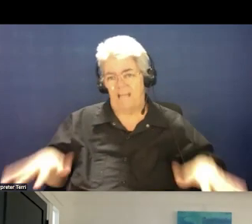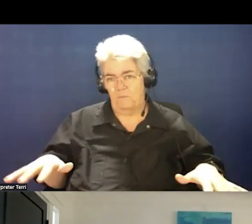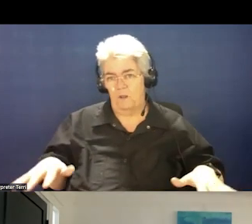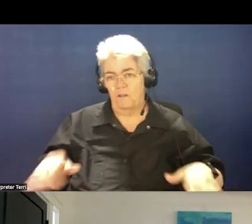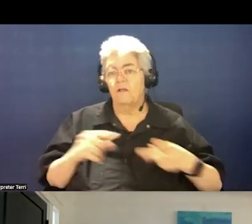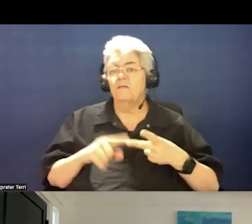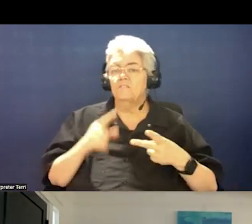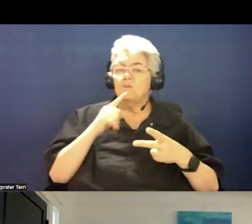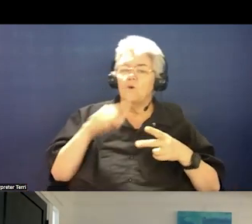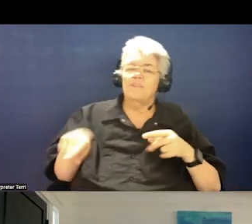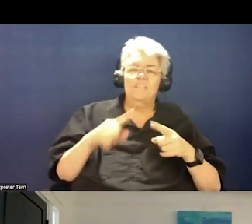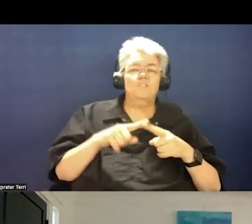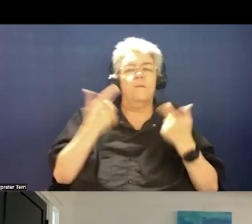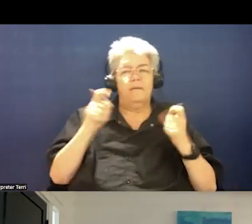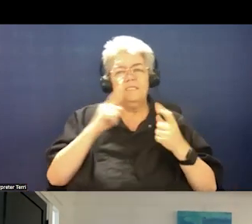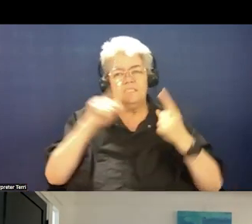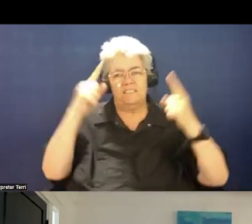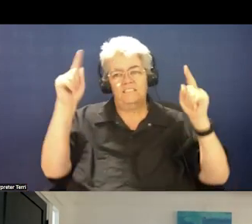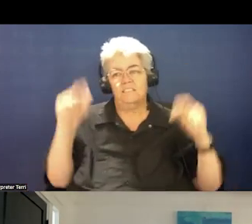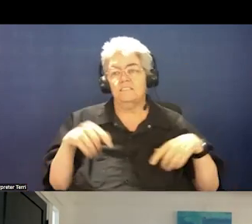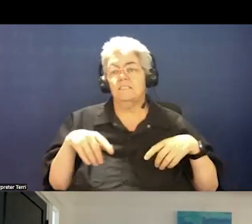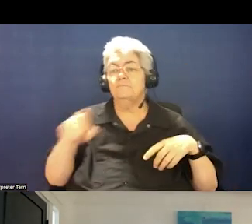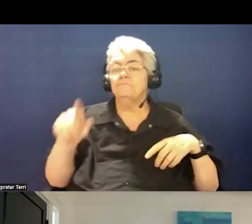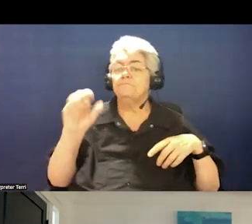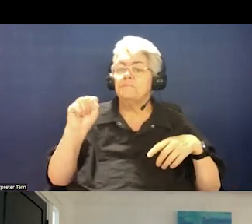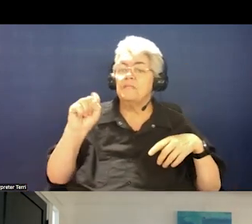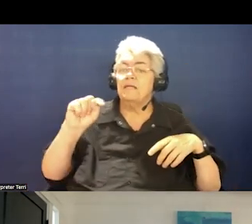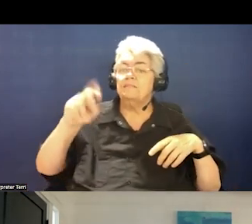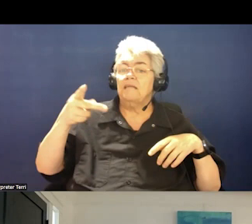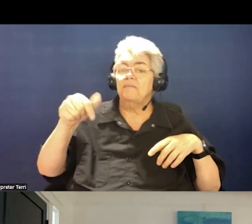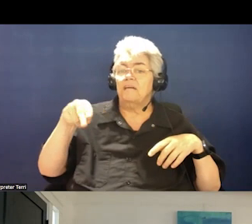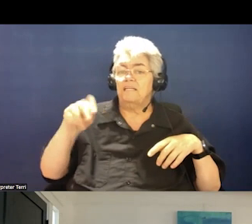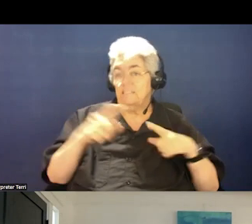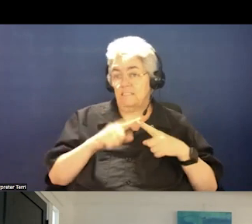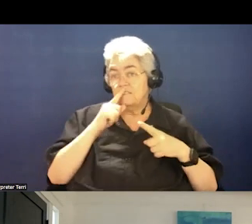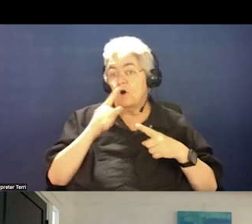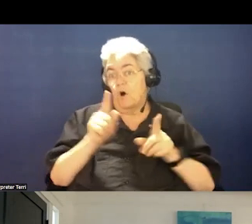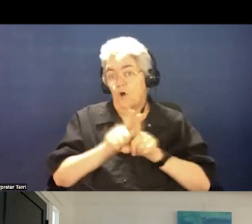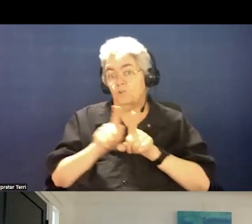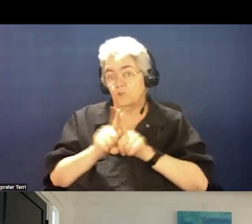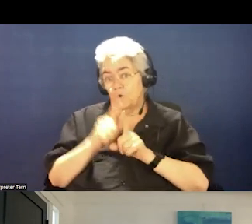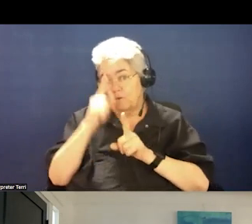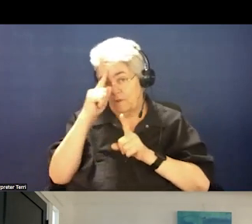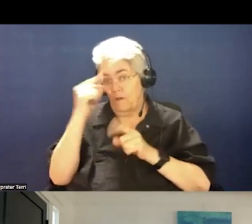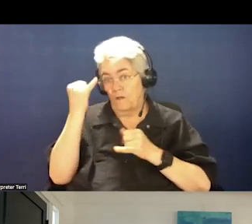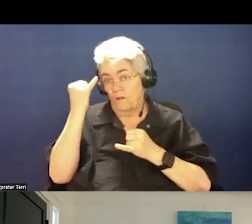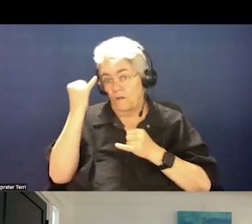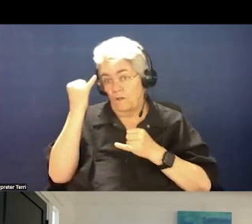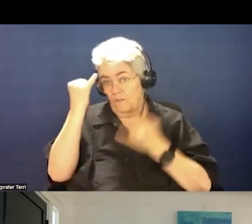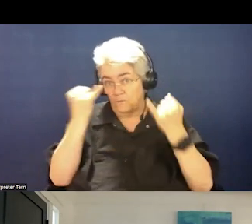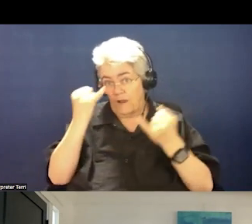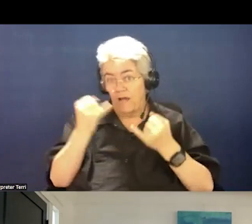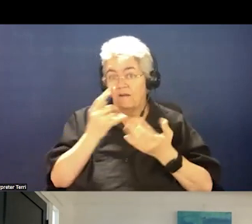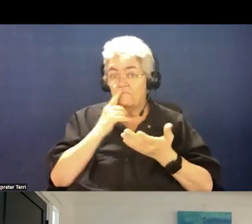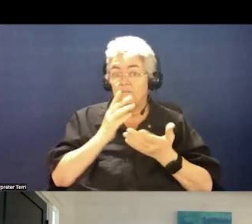still seeing as big successes. And there's also a thread of continuity also because the records, somebody, can you explain